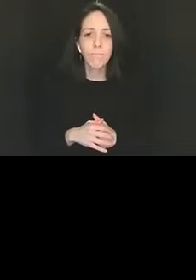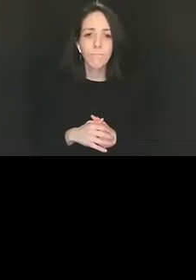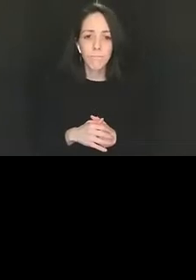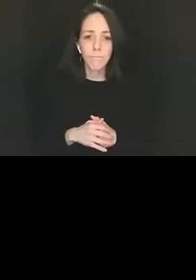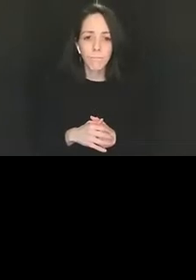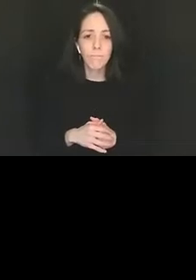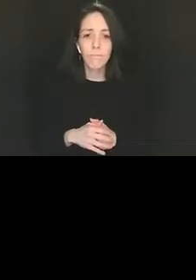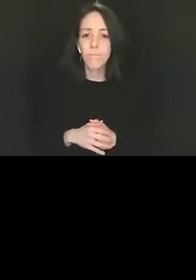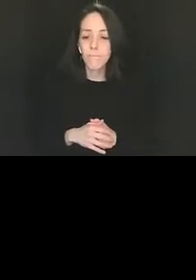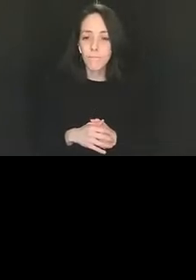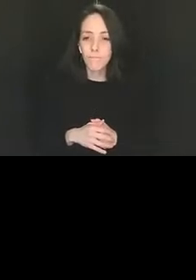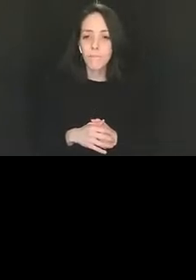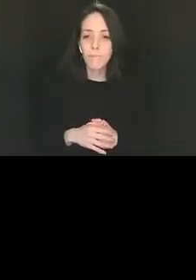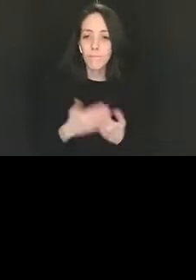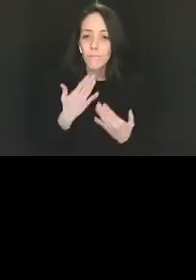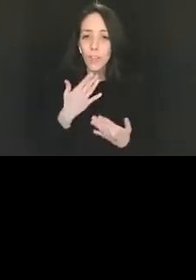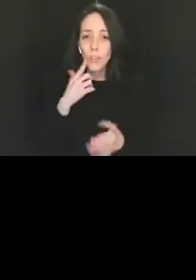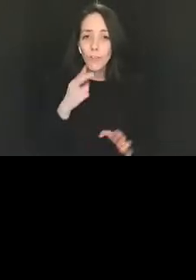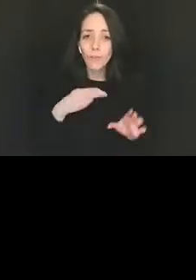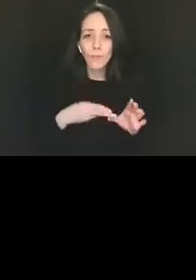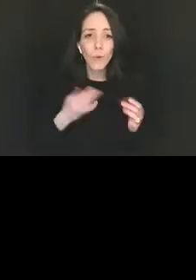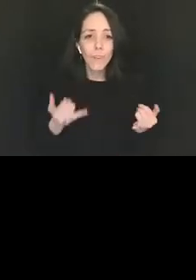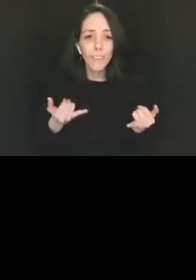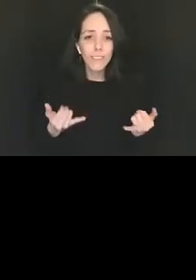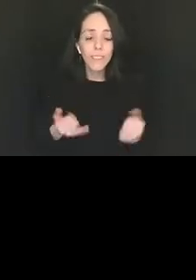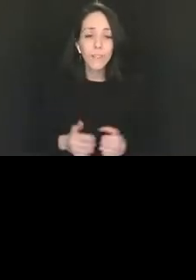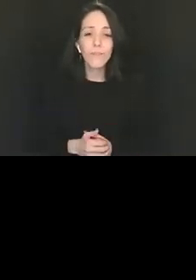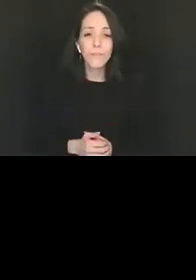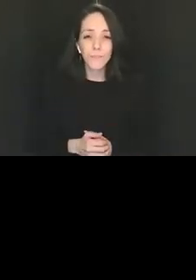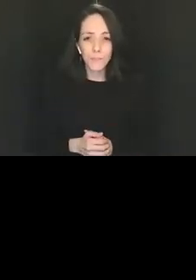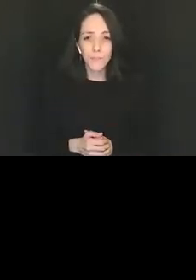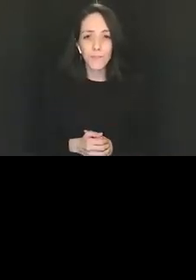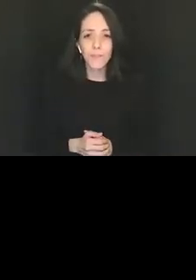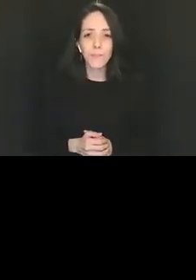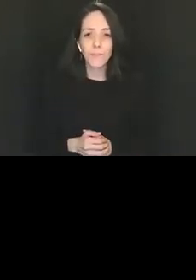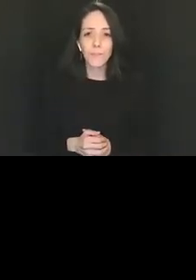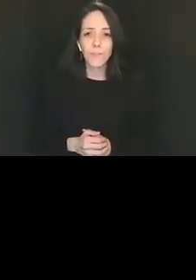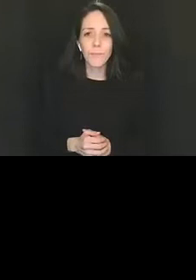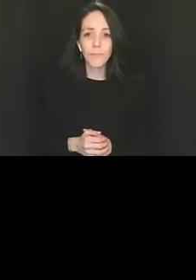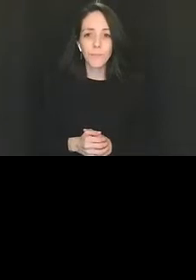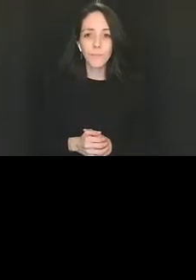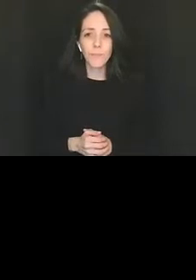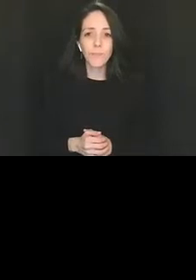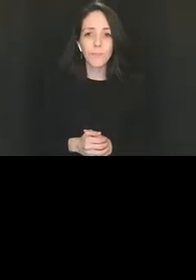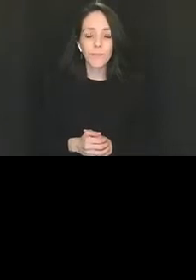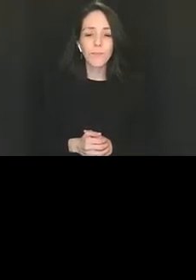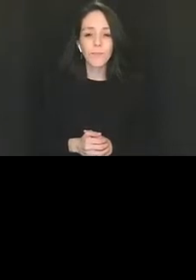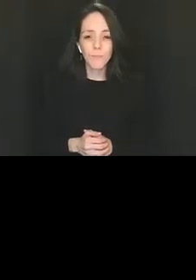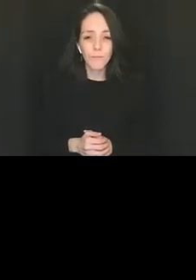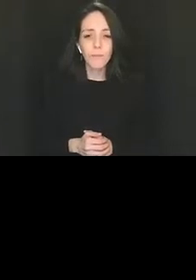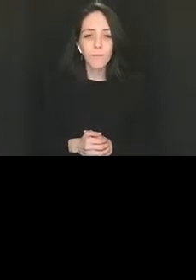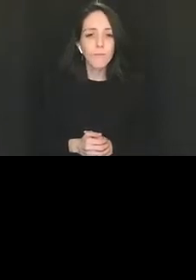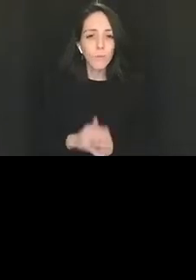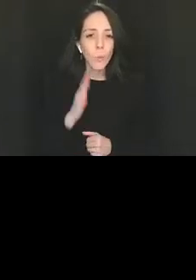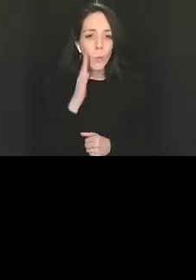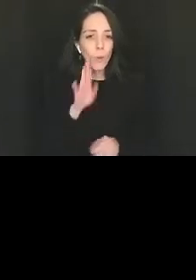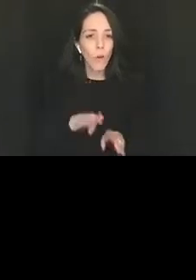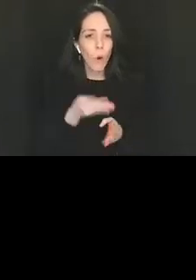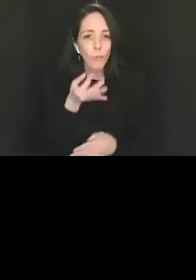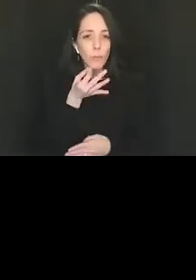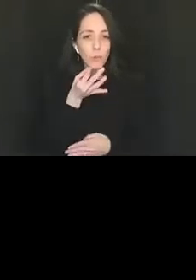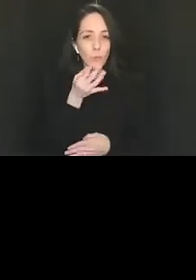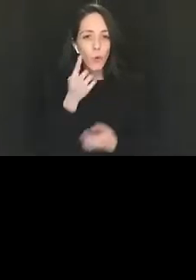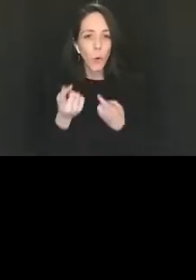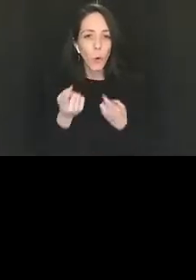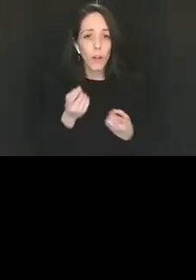have you here today. We'll be looking at sharing this space for questions. So if you've already asked